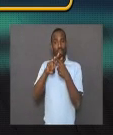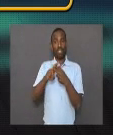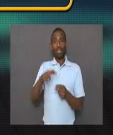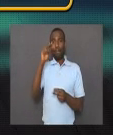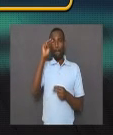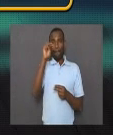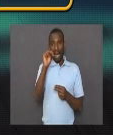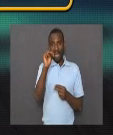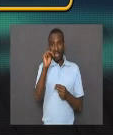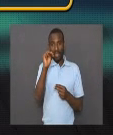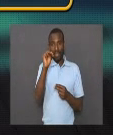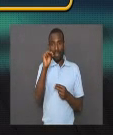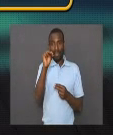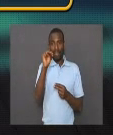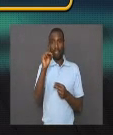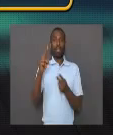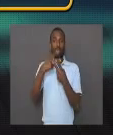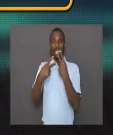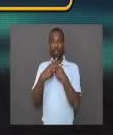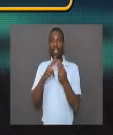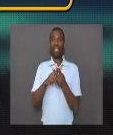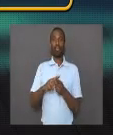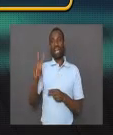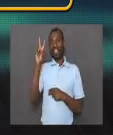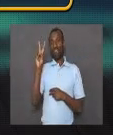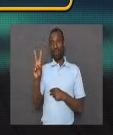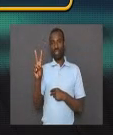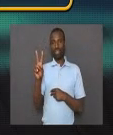multiplied by velocity.